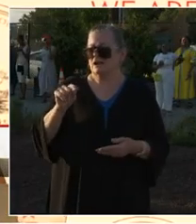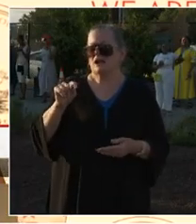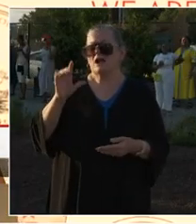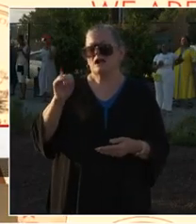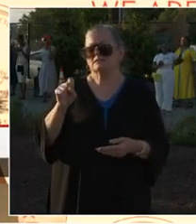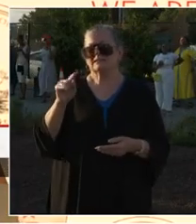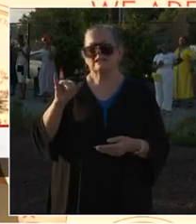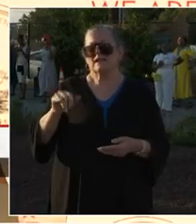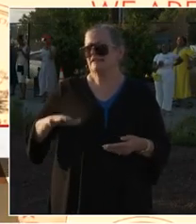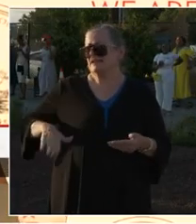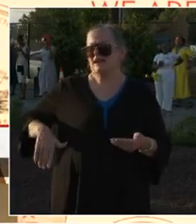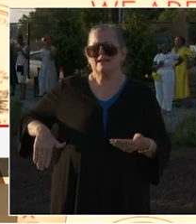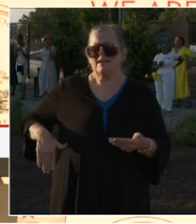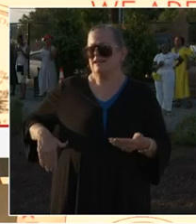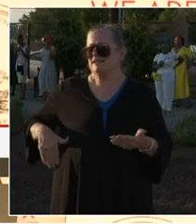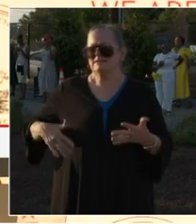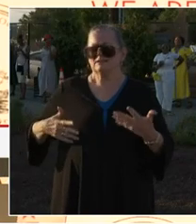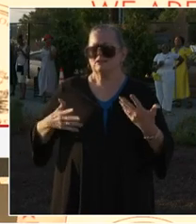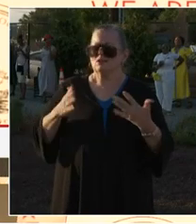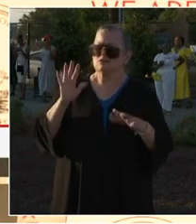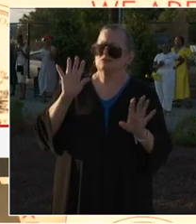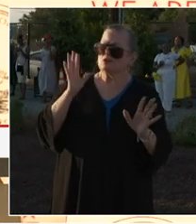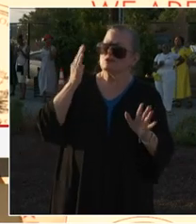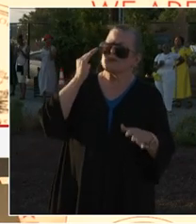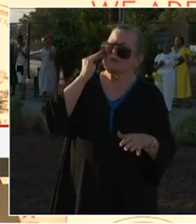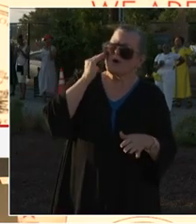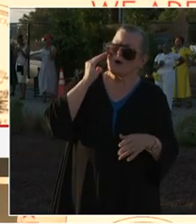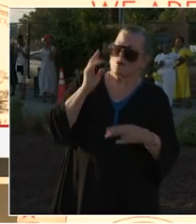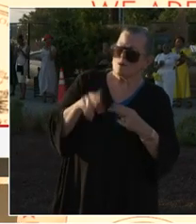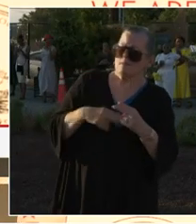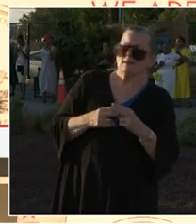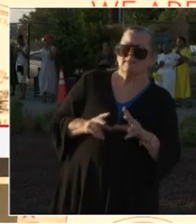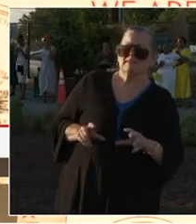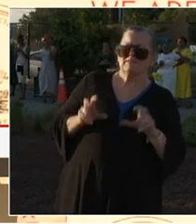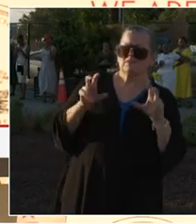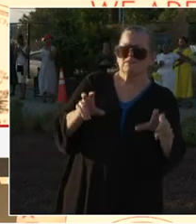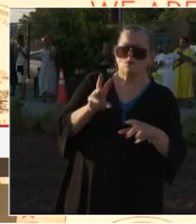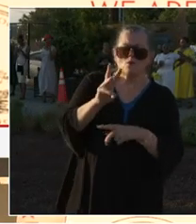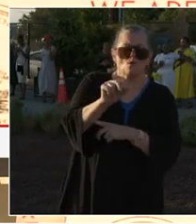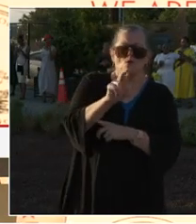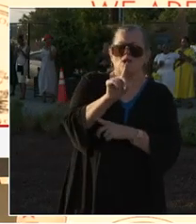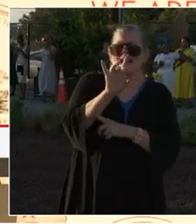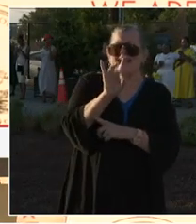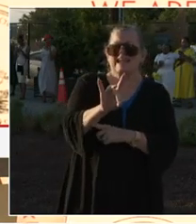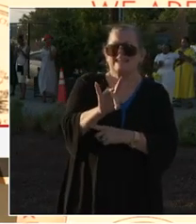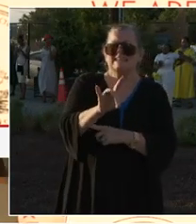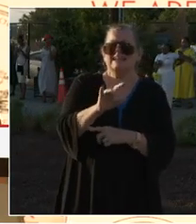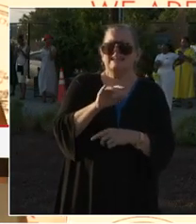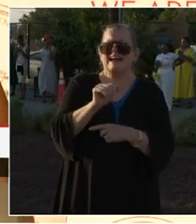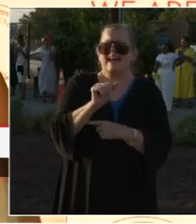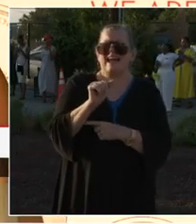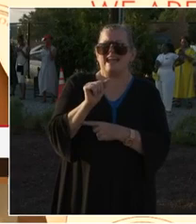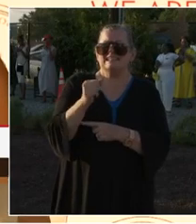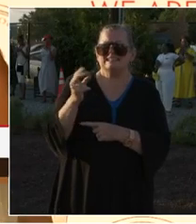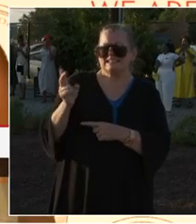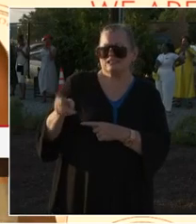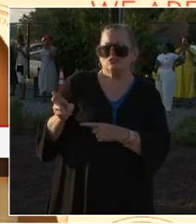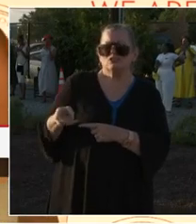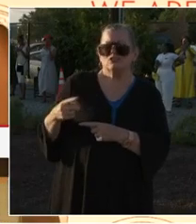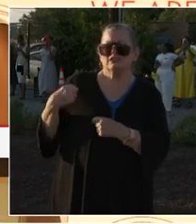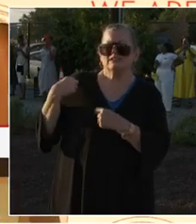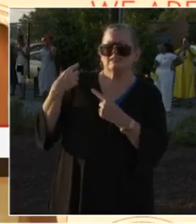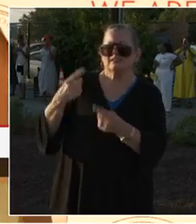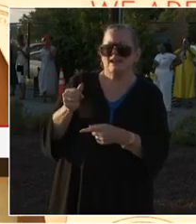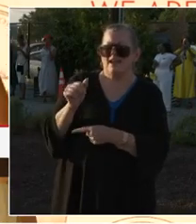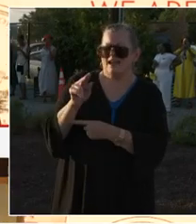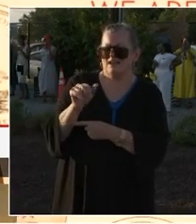on the investments in Ward 8 and specifically in Anacostia and historic Anacostia, I hope that